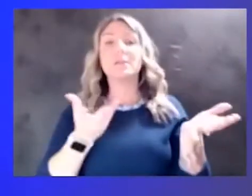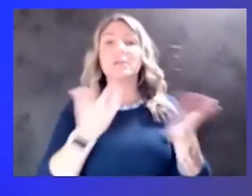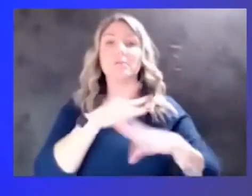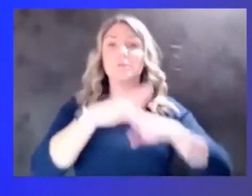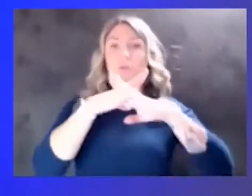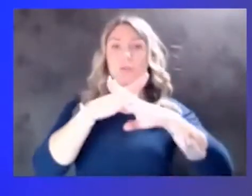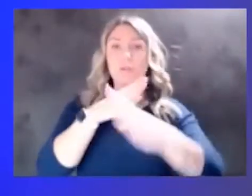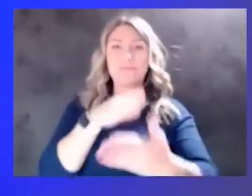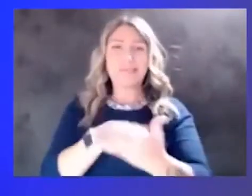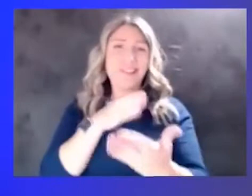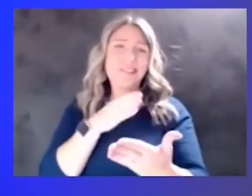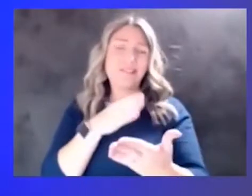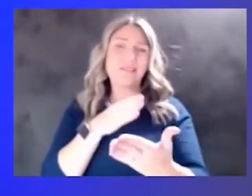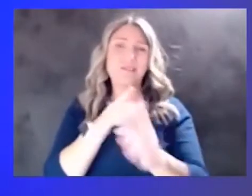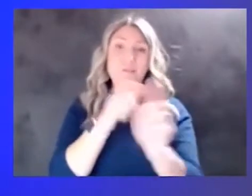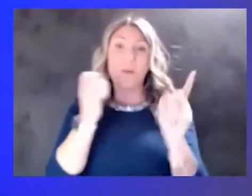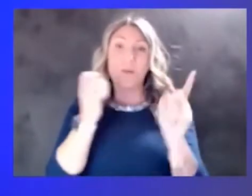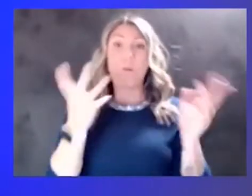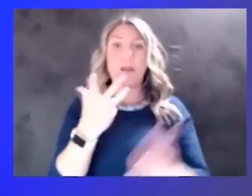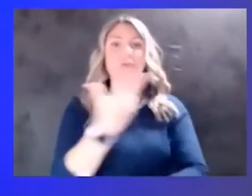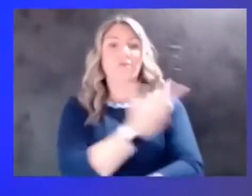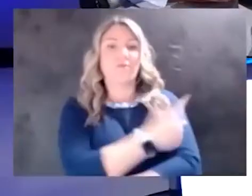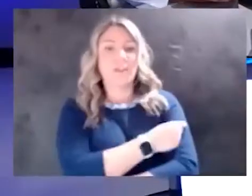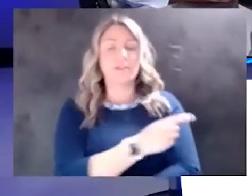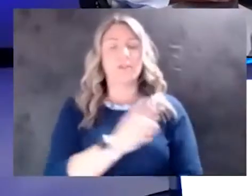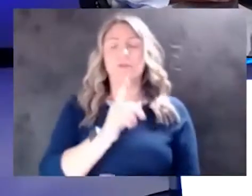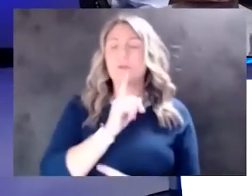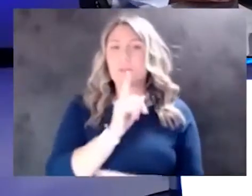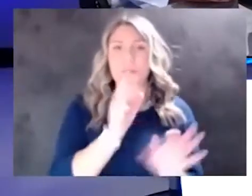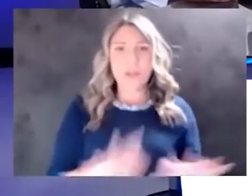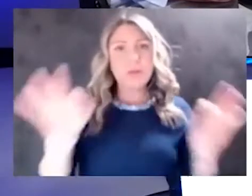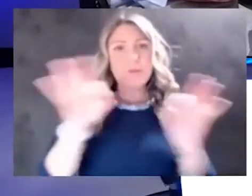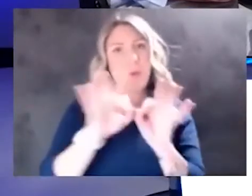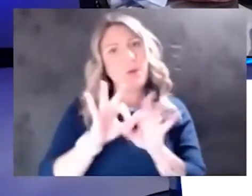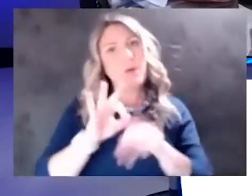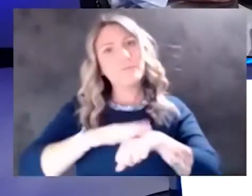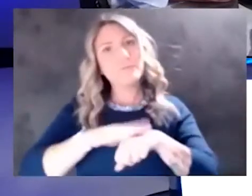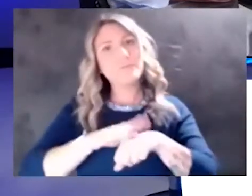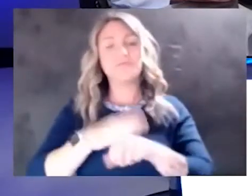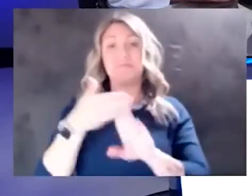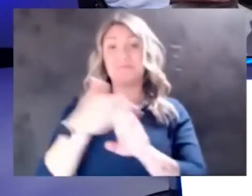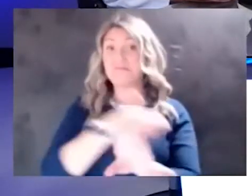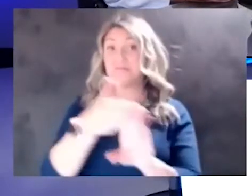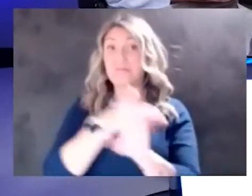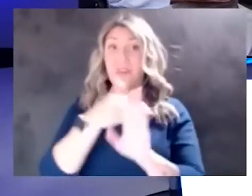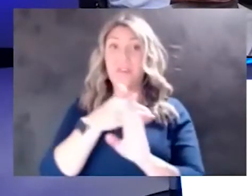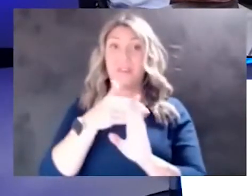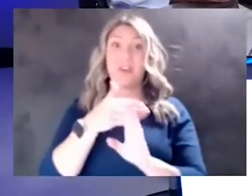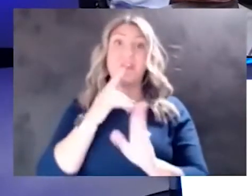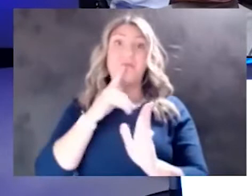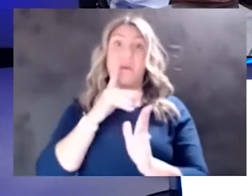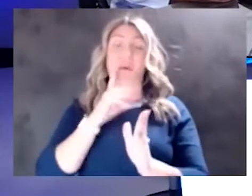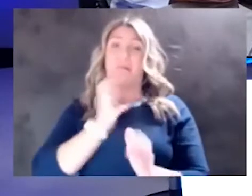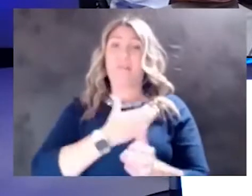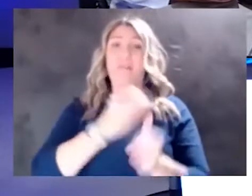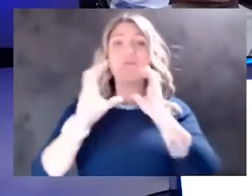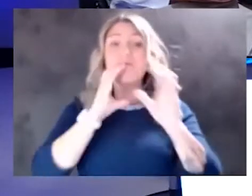is offered by the vaccine. So darn important, isn't it? Well, before we jump into our conversation, are there any reporter questions